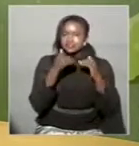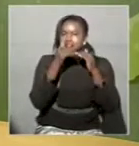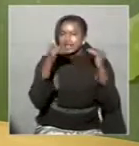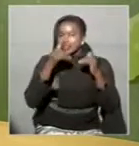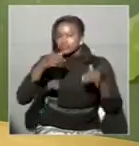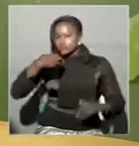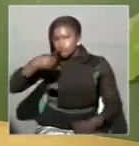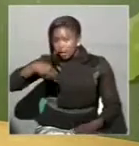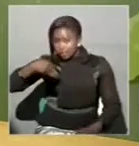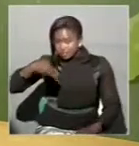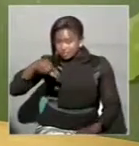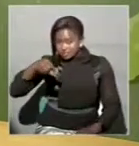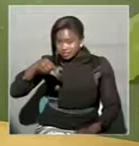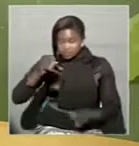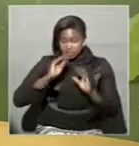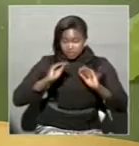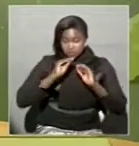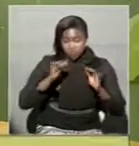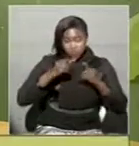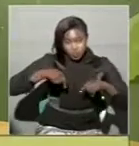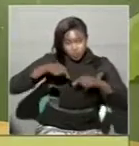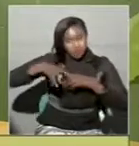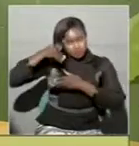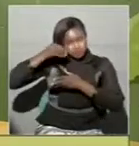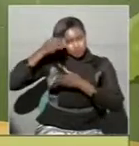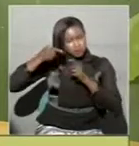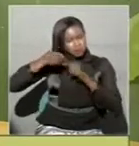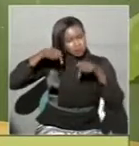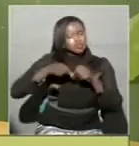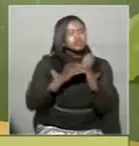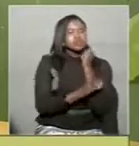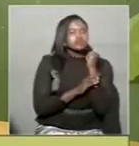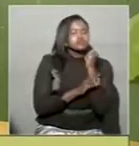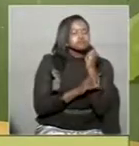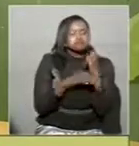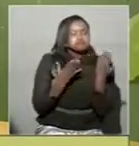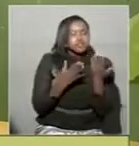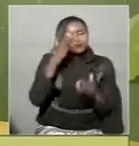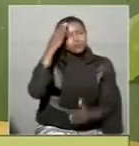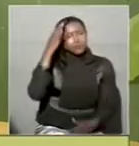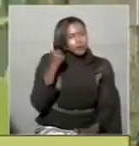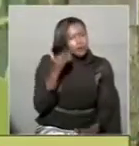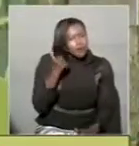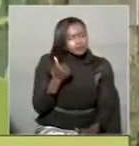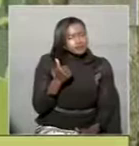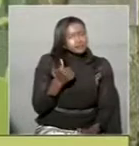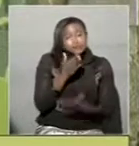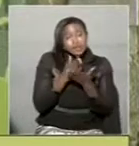quality of the education that we consume in this country. Why do we still have people that fail,